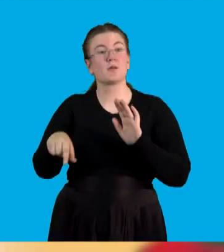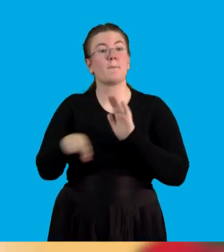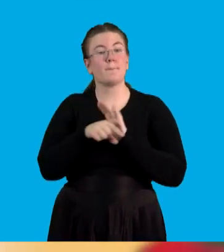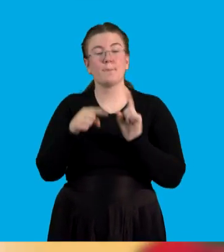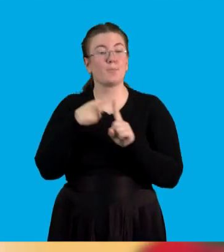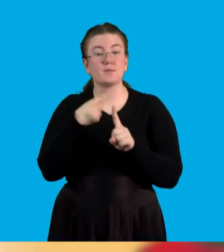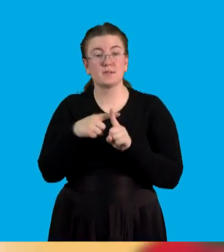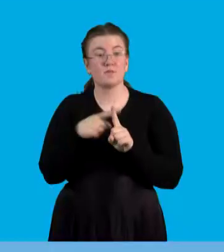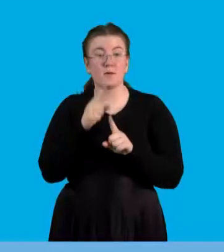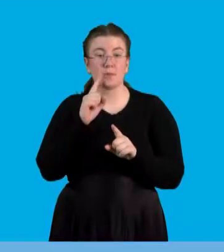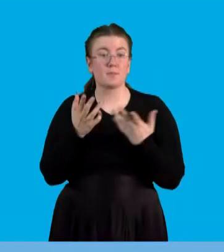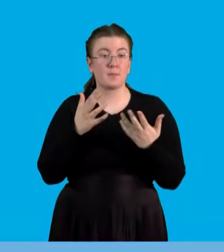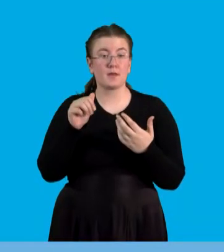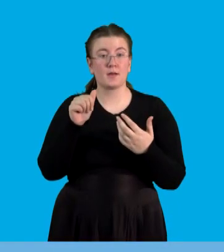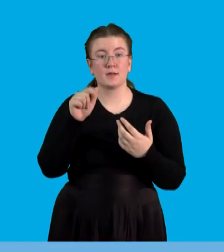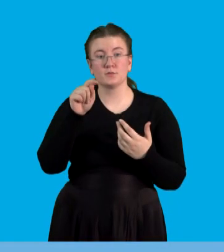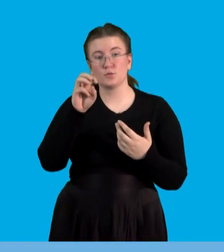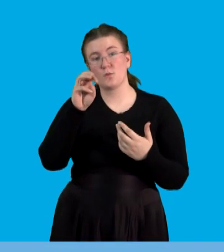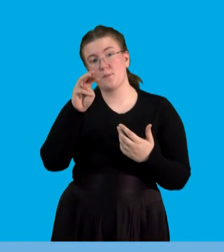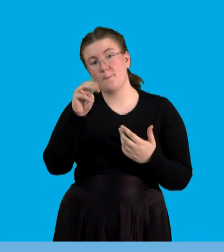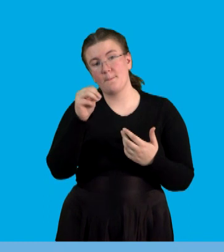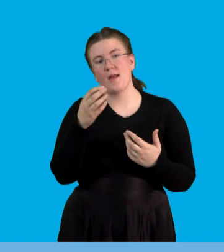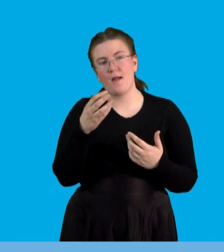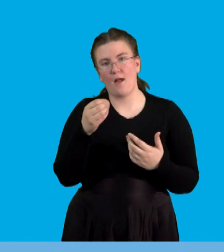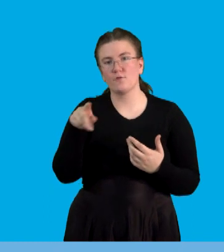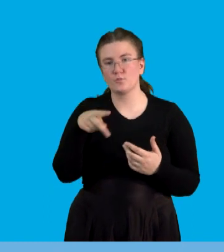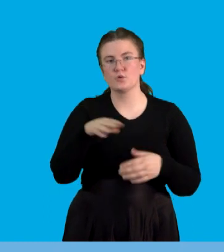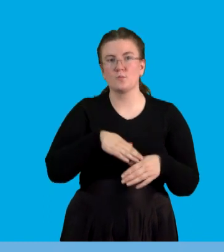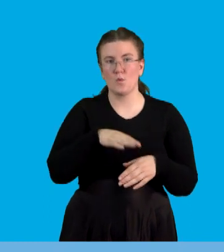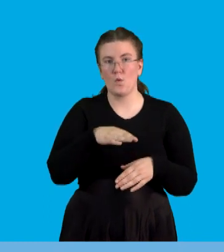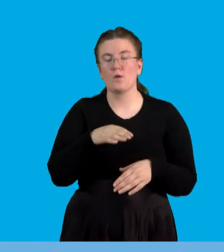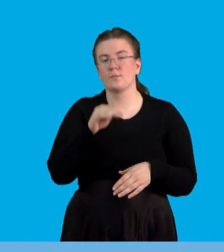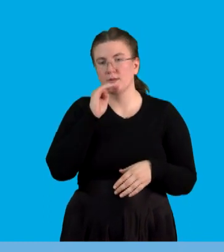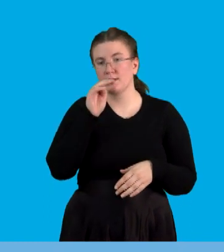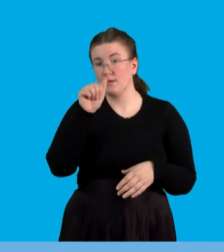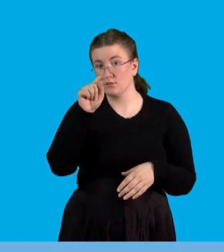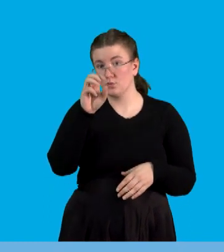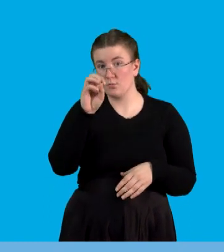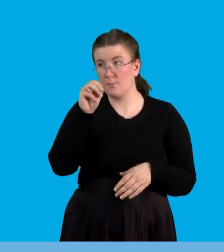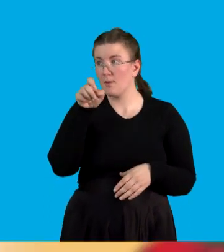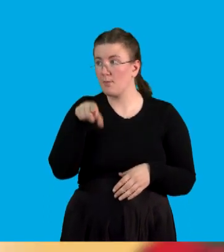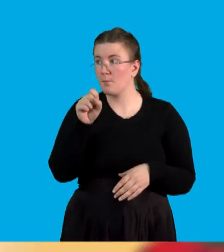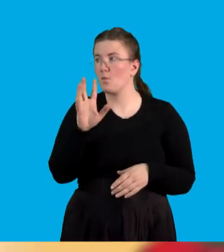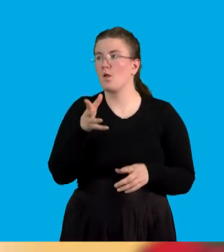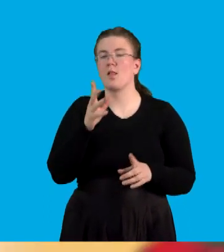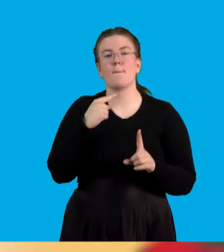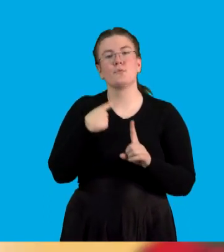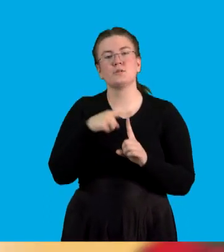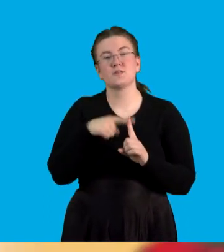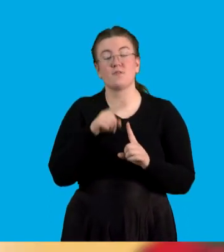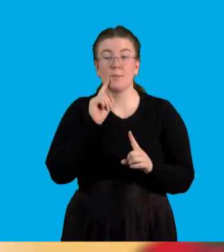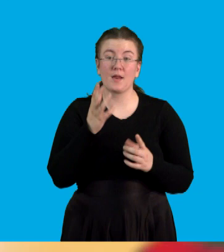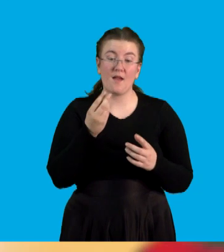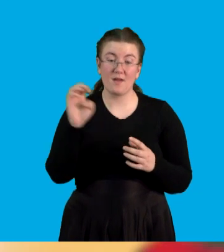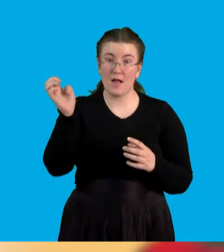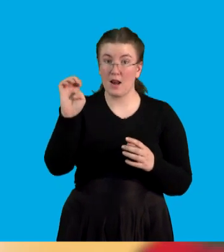are positively charged. So should an atom have more protons than electrons, therefore that atom is going to be positively charged.